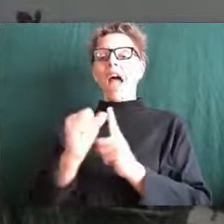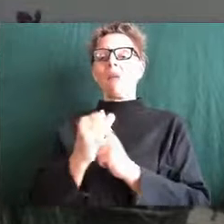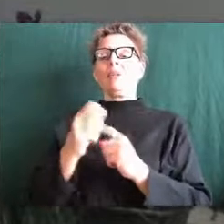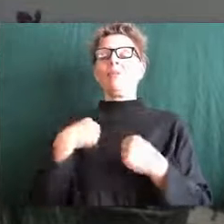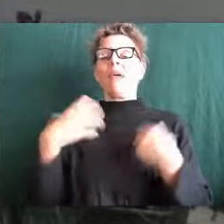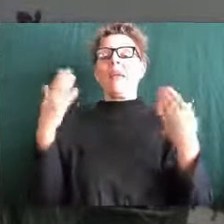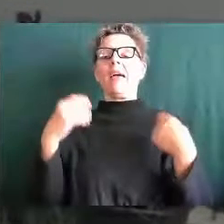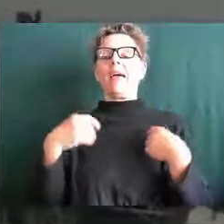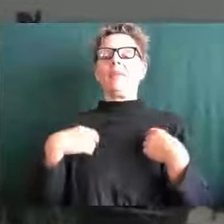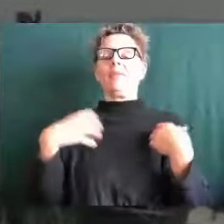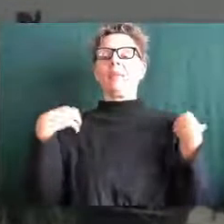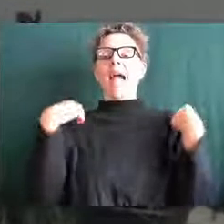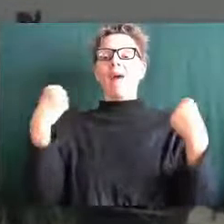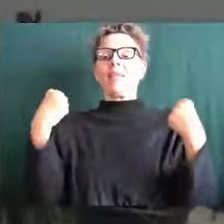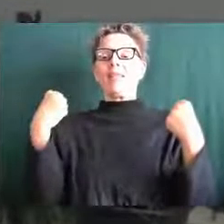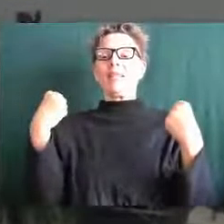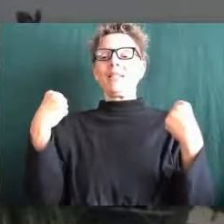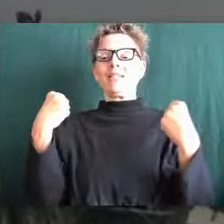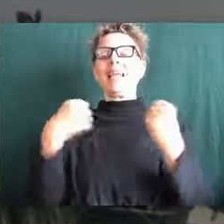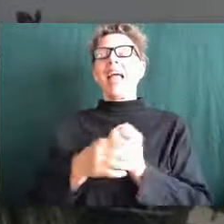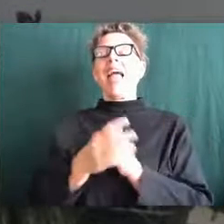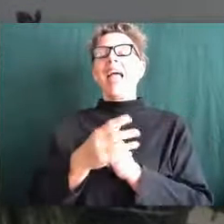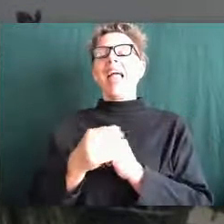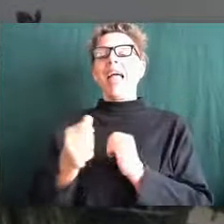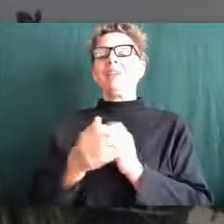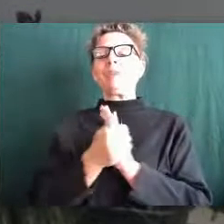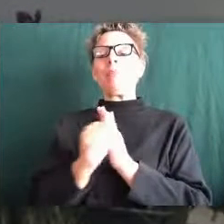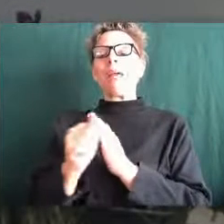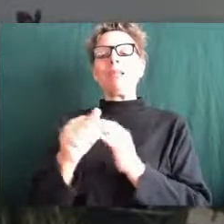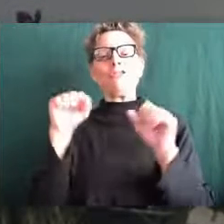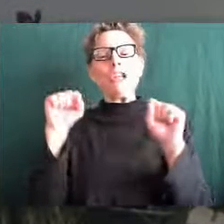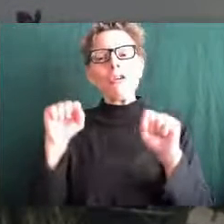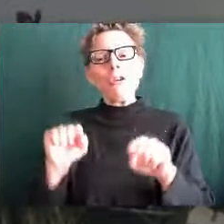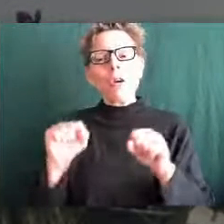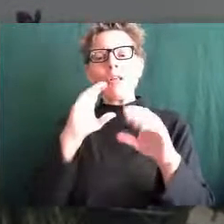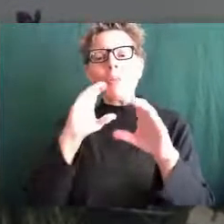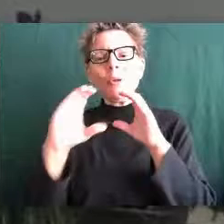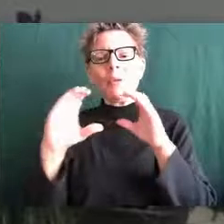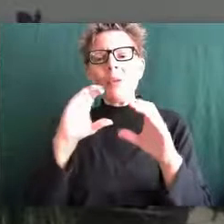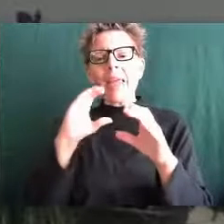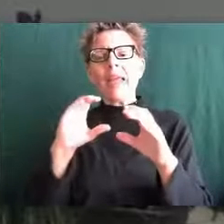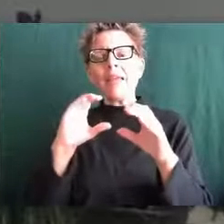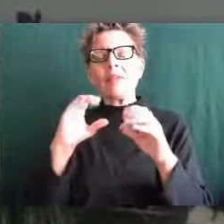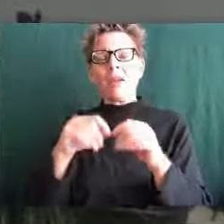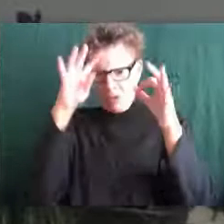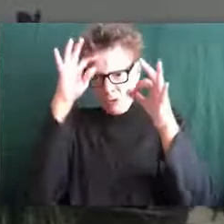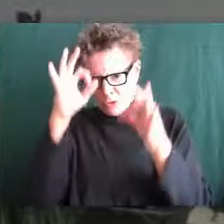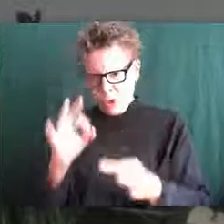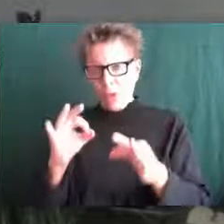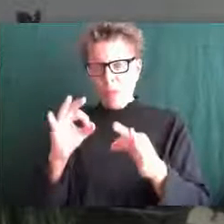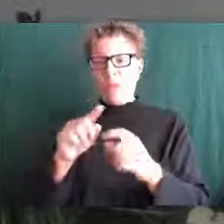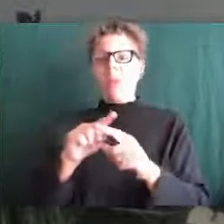ability to get things done and communicate in a way that was strong, but also